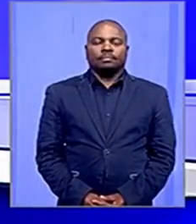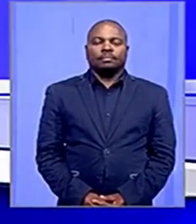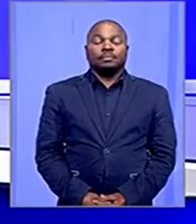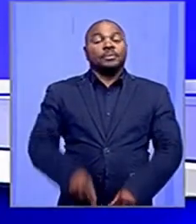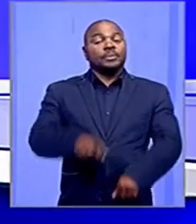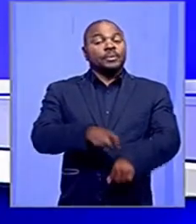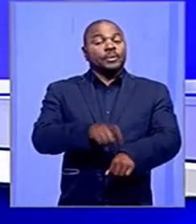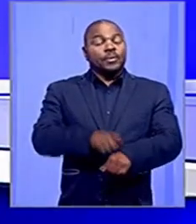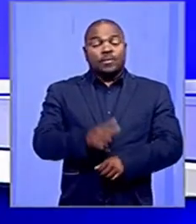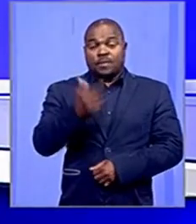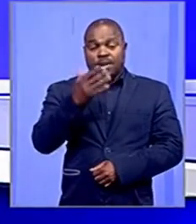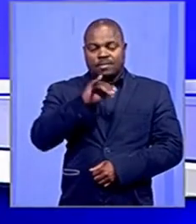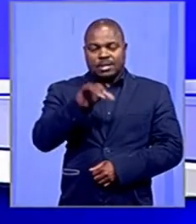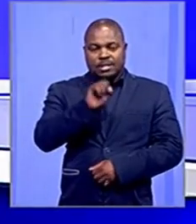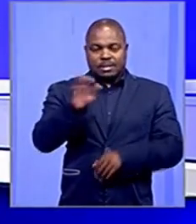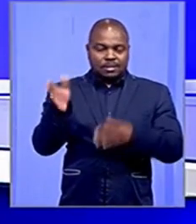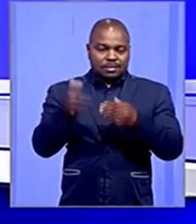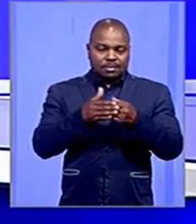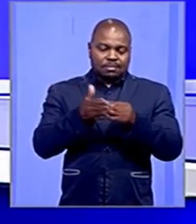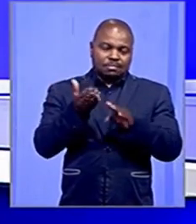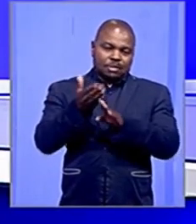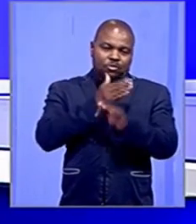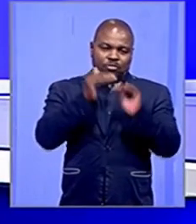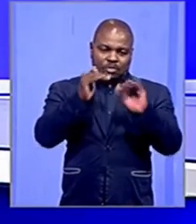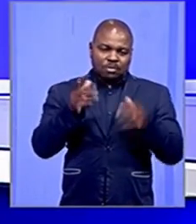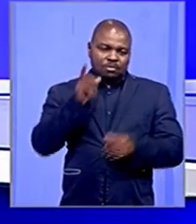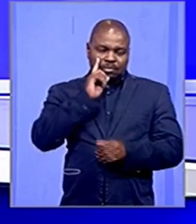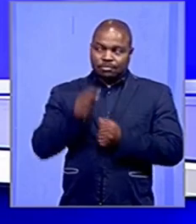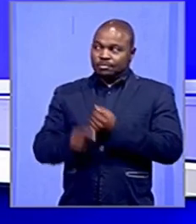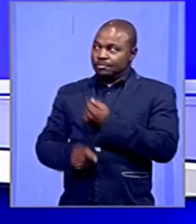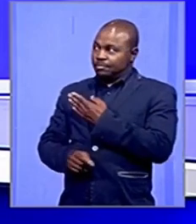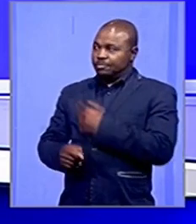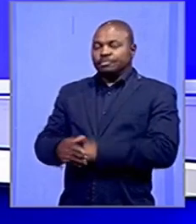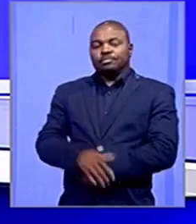Jole haribu ene urme baraka isi vidizi jangha jesi ine ikwala hurinya pshano.